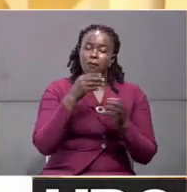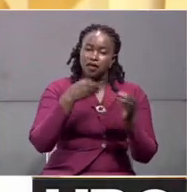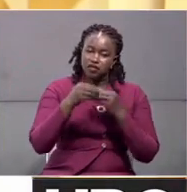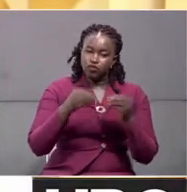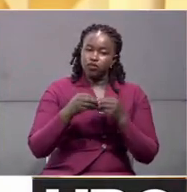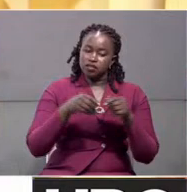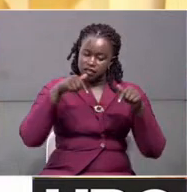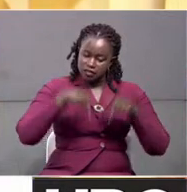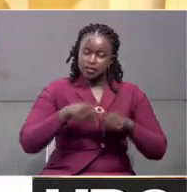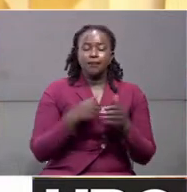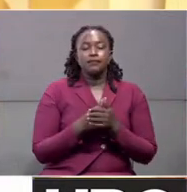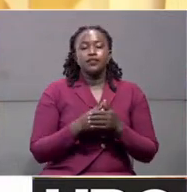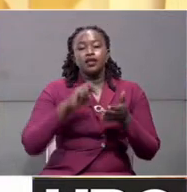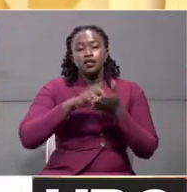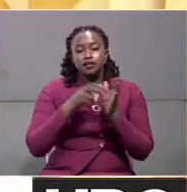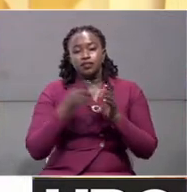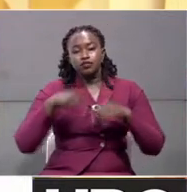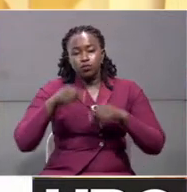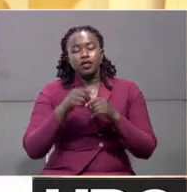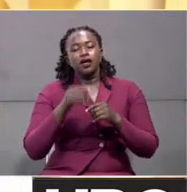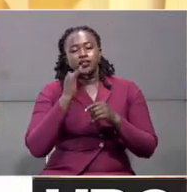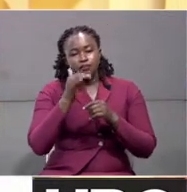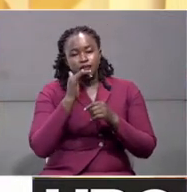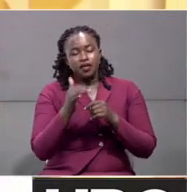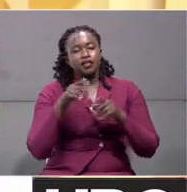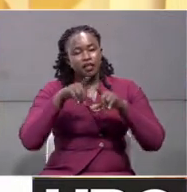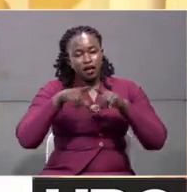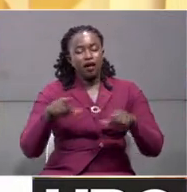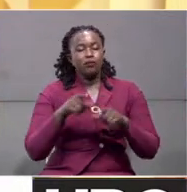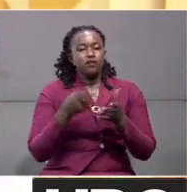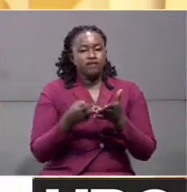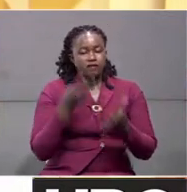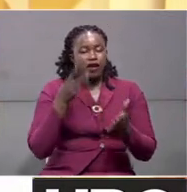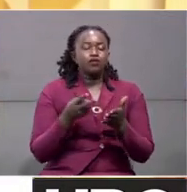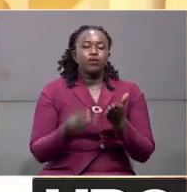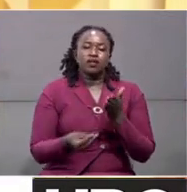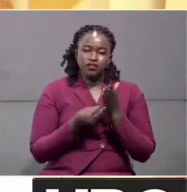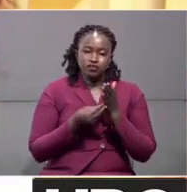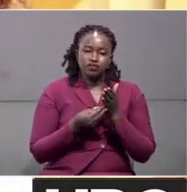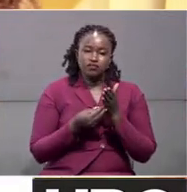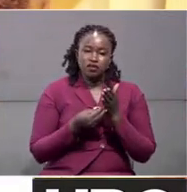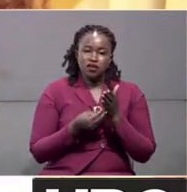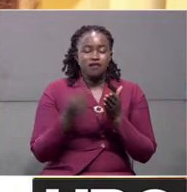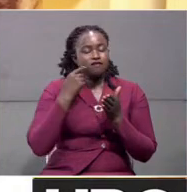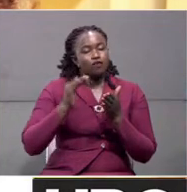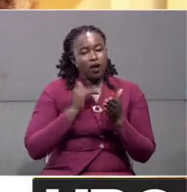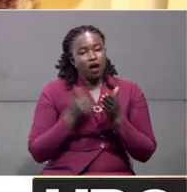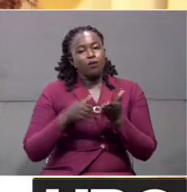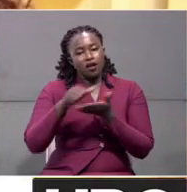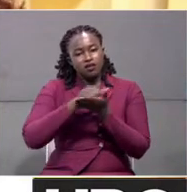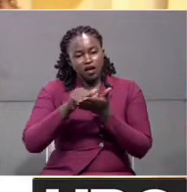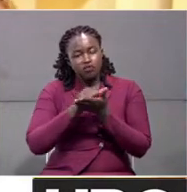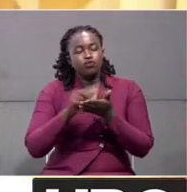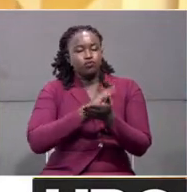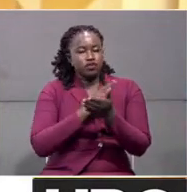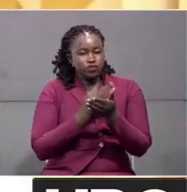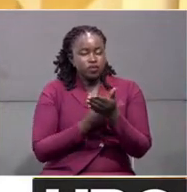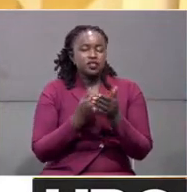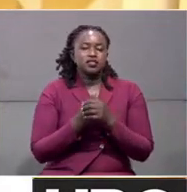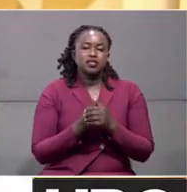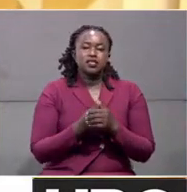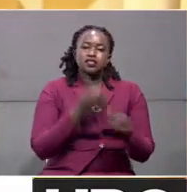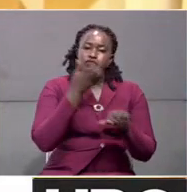that means that we are speaking the language of doing value addition on our God-given natural resources. We're talking about stones, we're